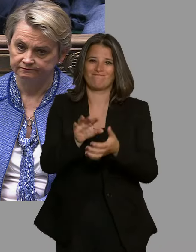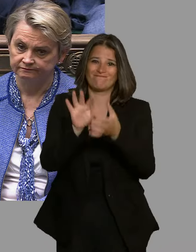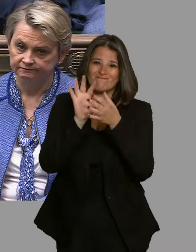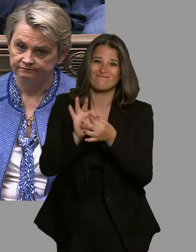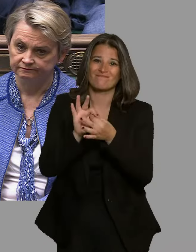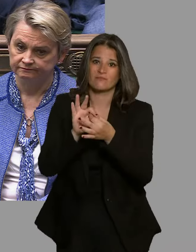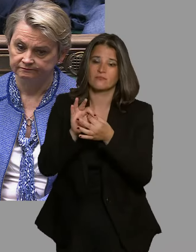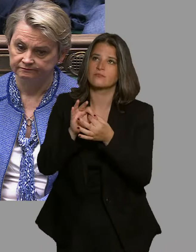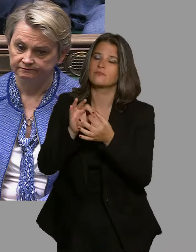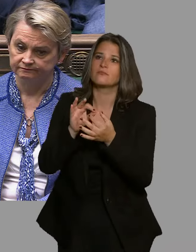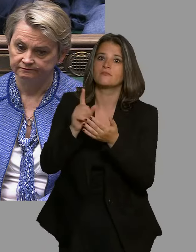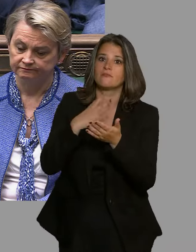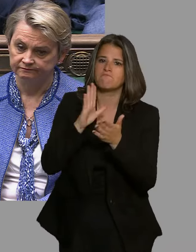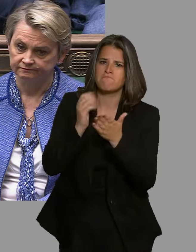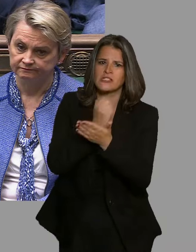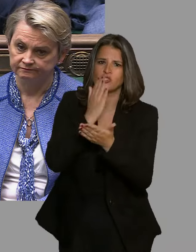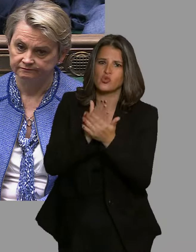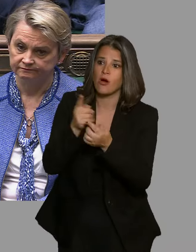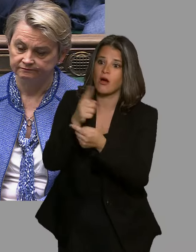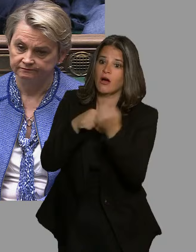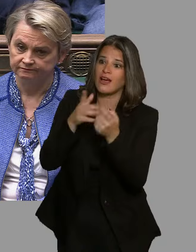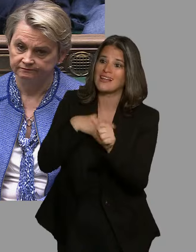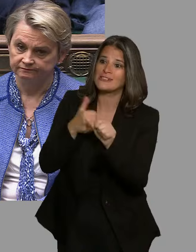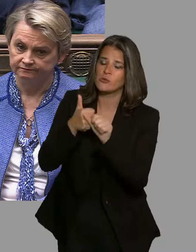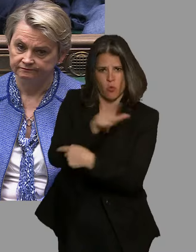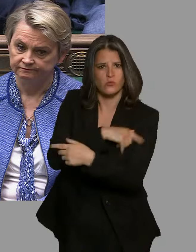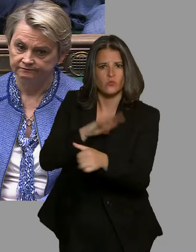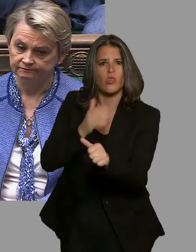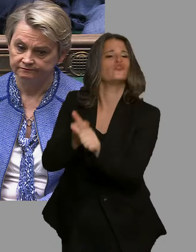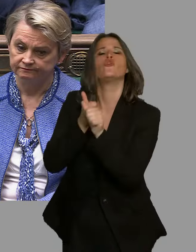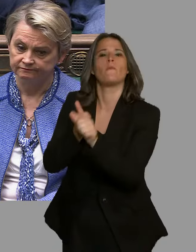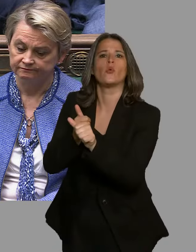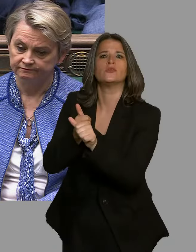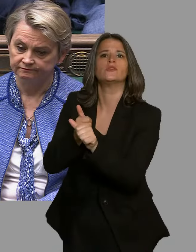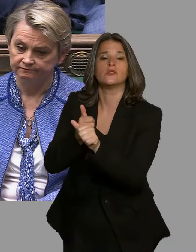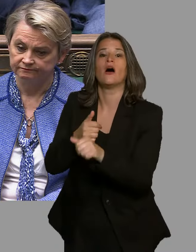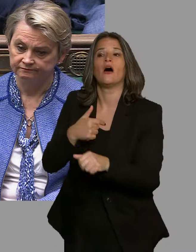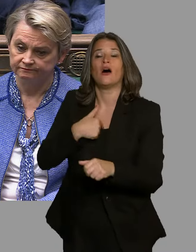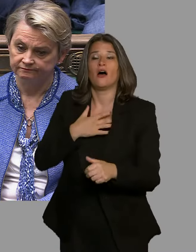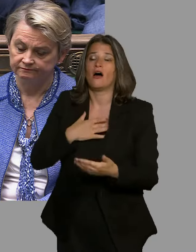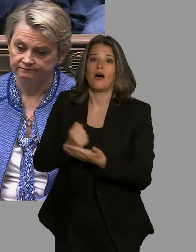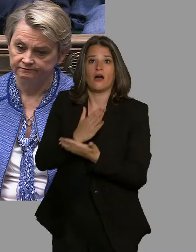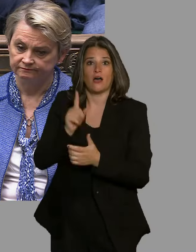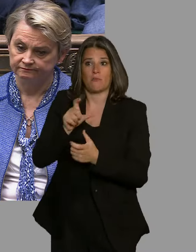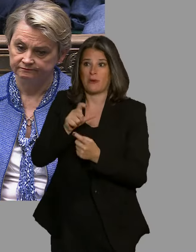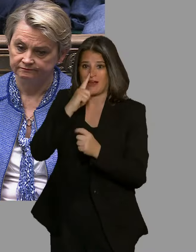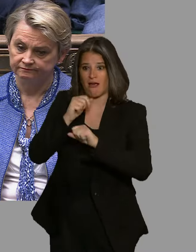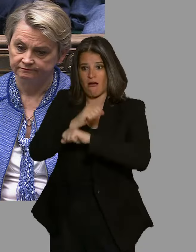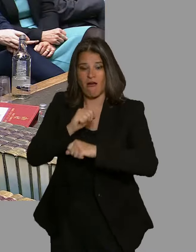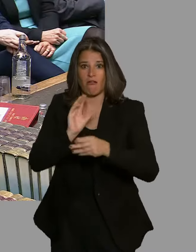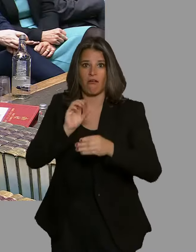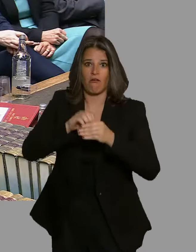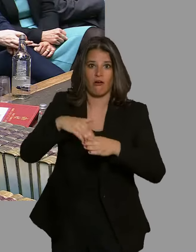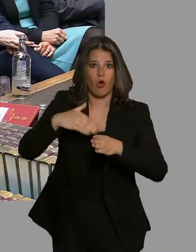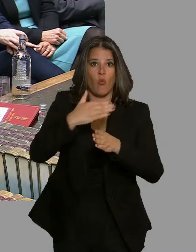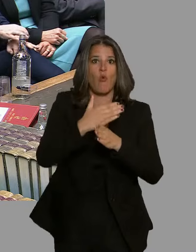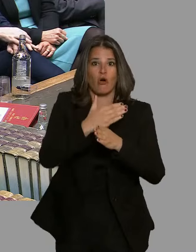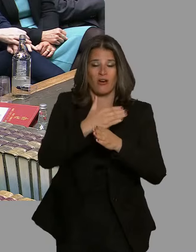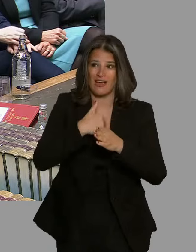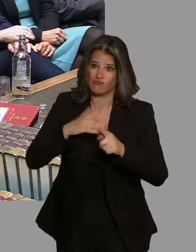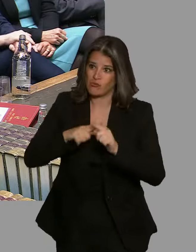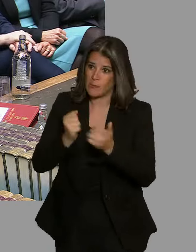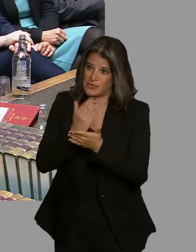should. But it is undeniably the case that the current arrangements don't work and need to be reformed. And